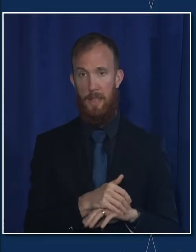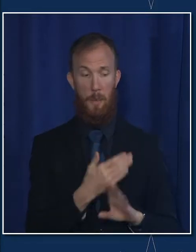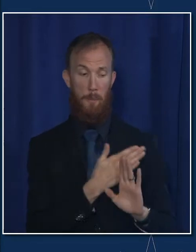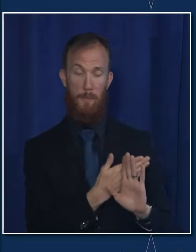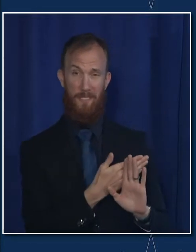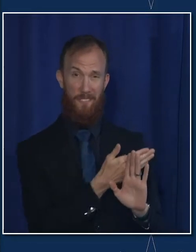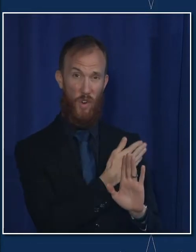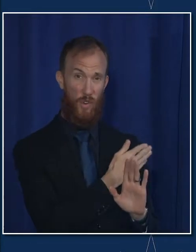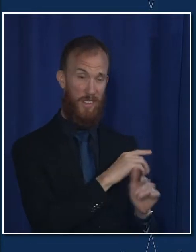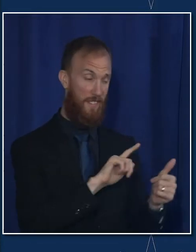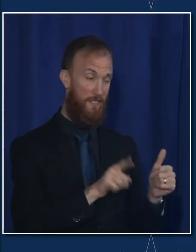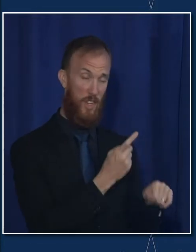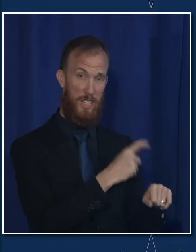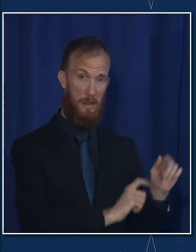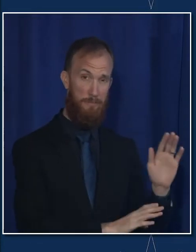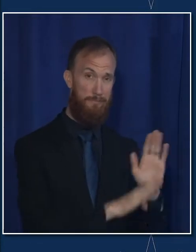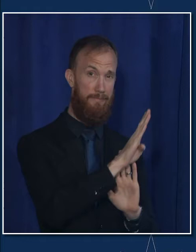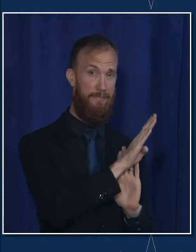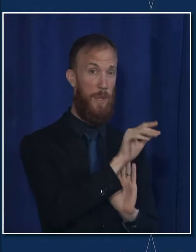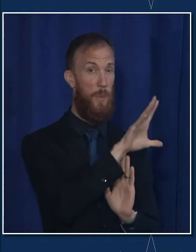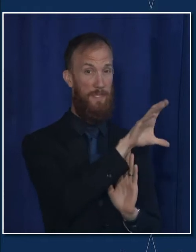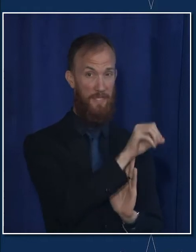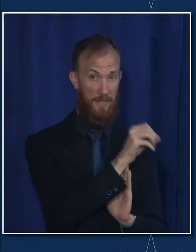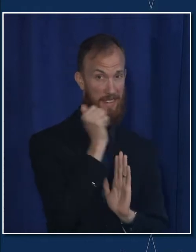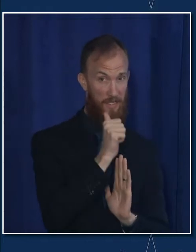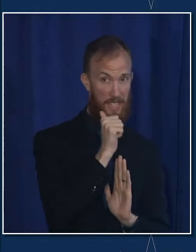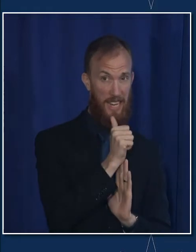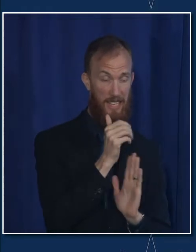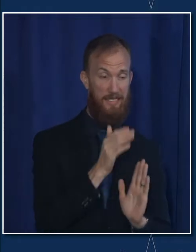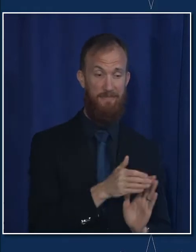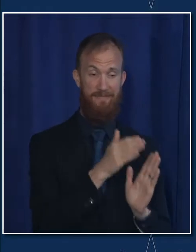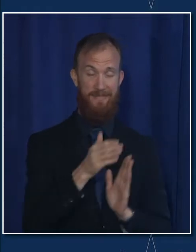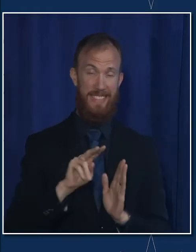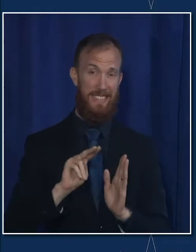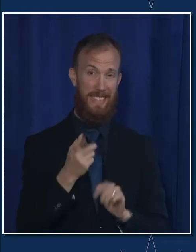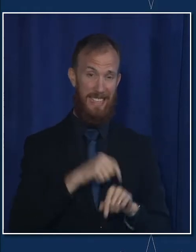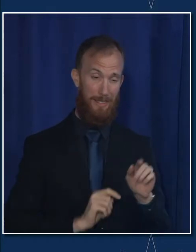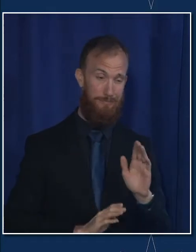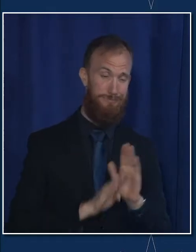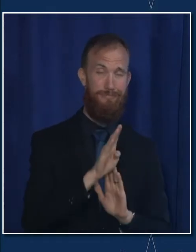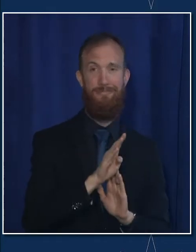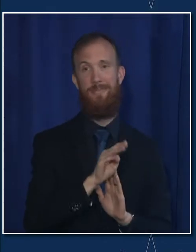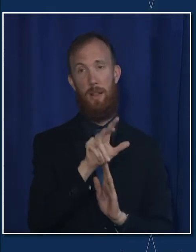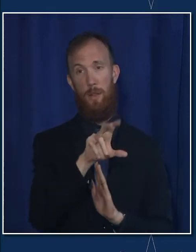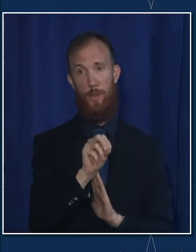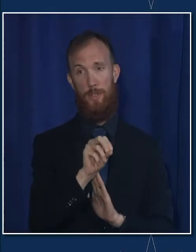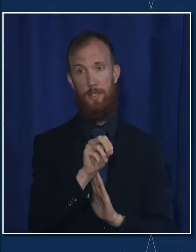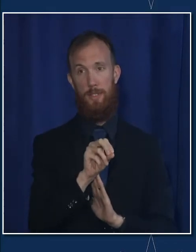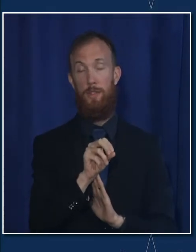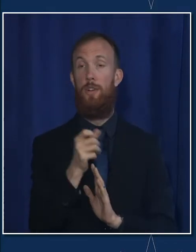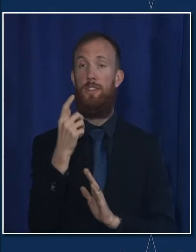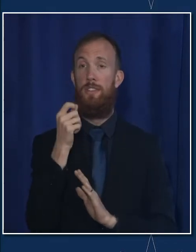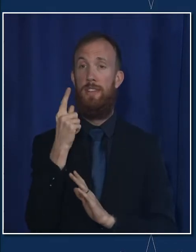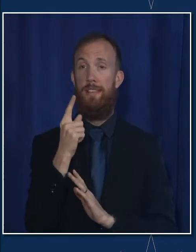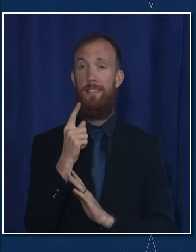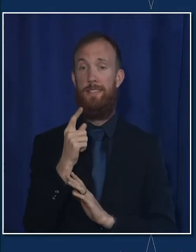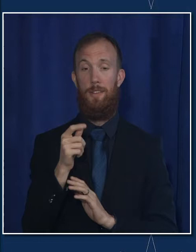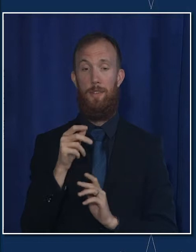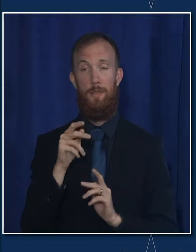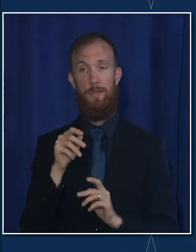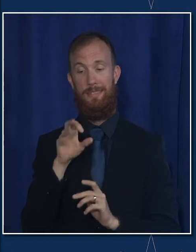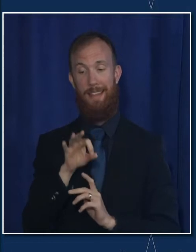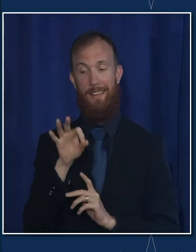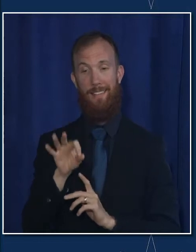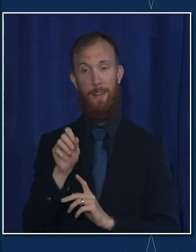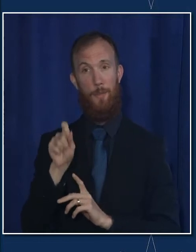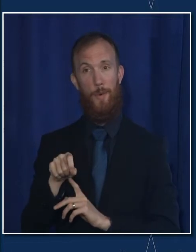at the first peak and about 30 per day at the second peak. So if 99.9% of Chicago residents have not